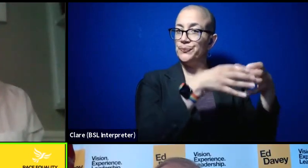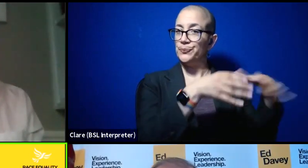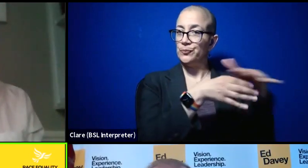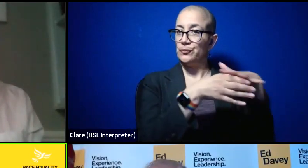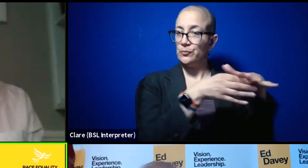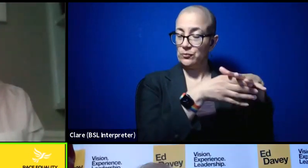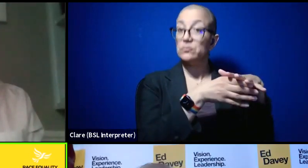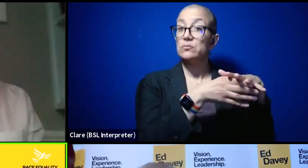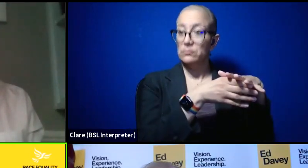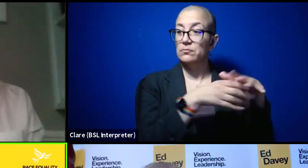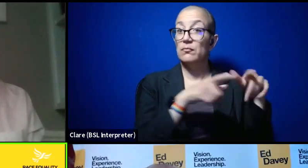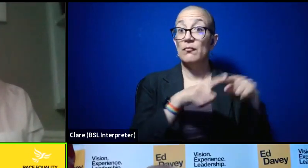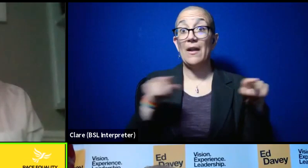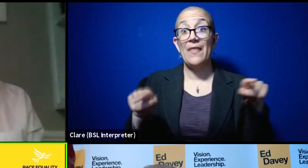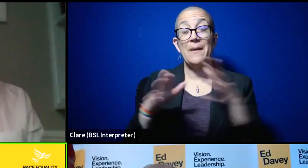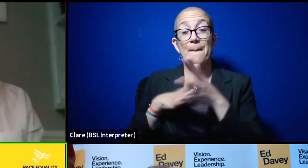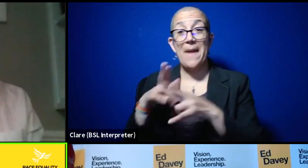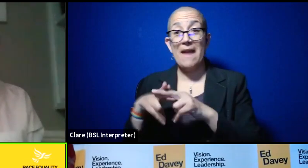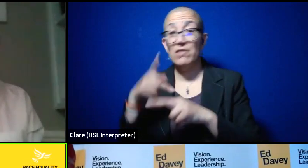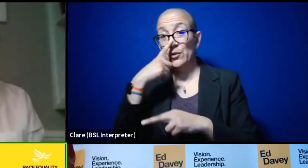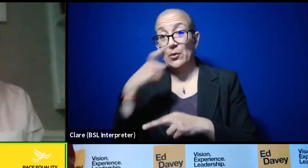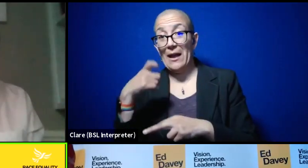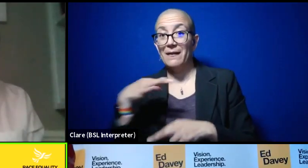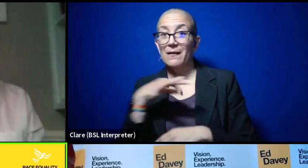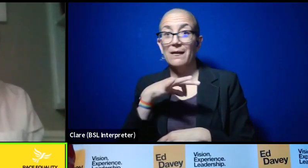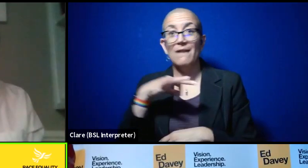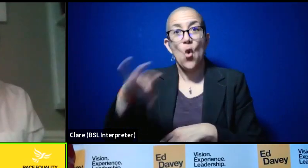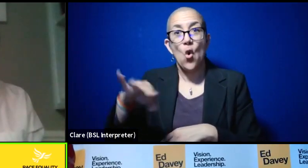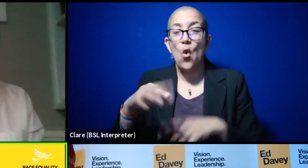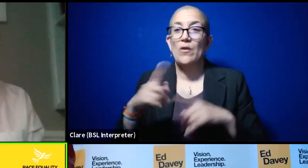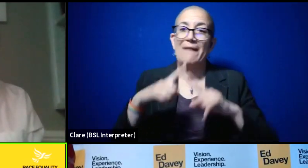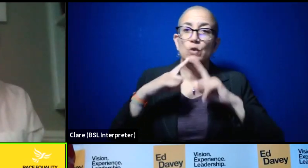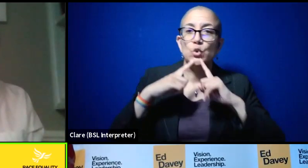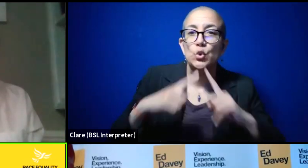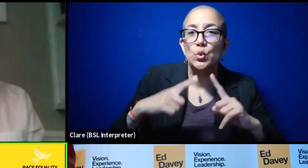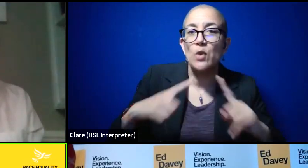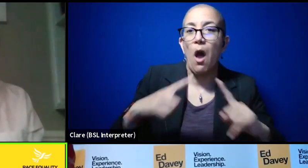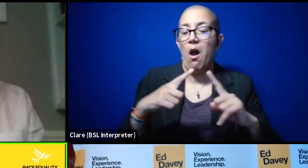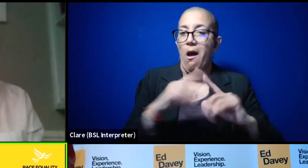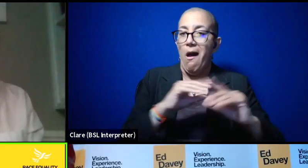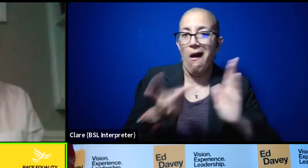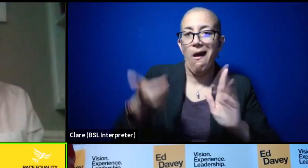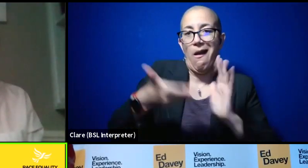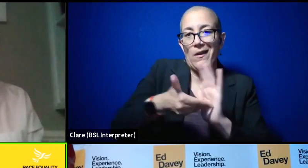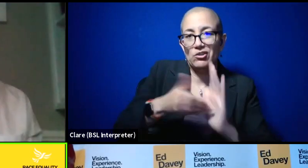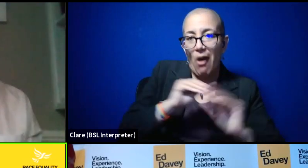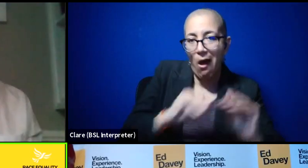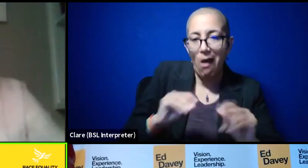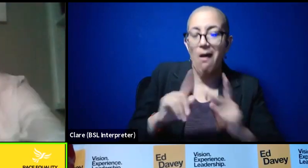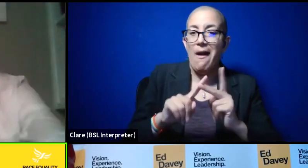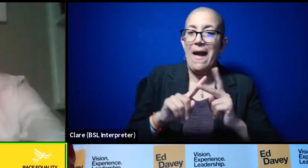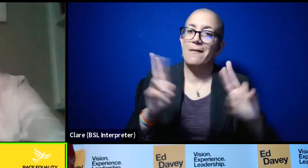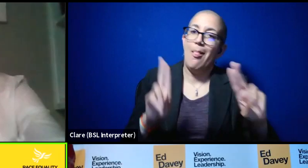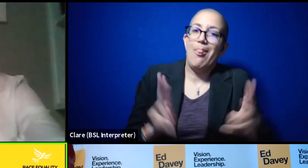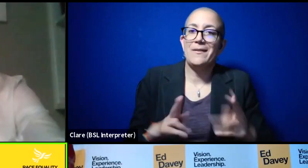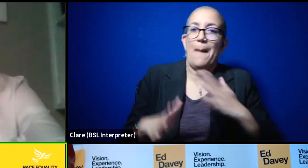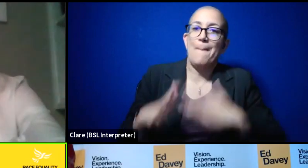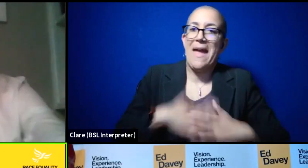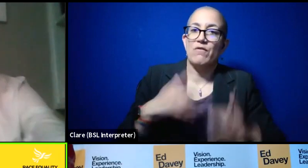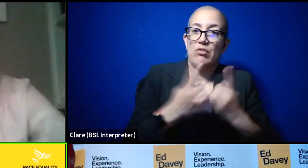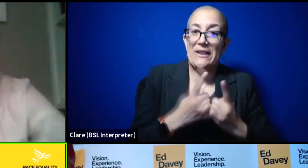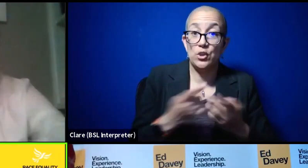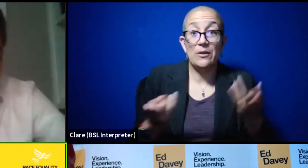that then has parents who can afford to have tutors and also have fewer behavioural issues, is measured alongside the